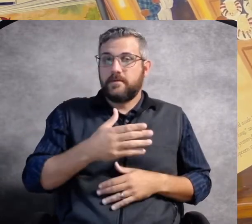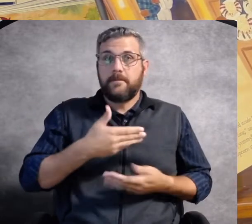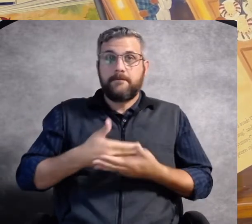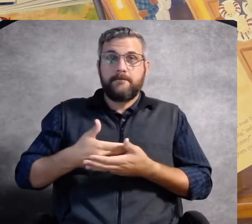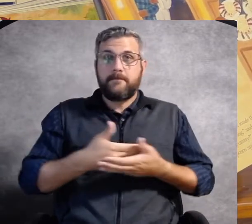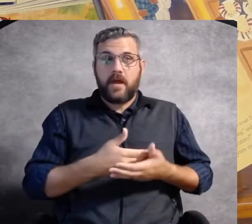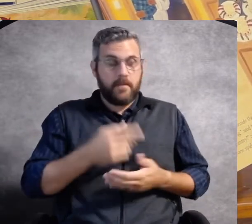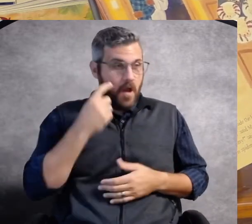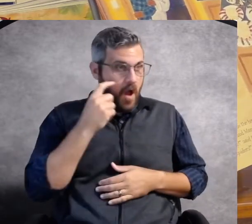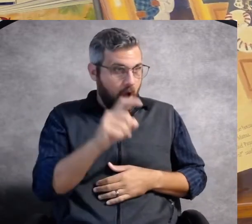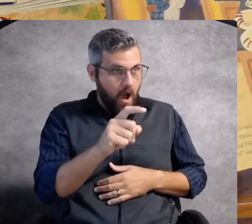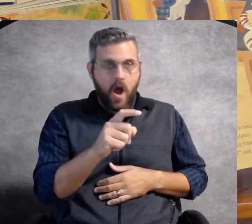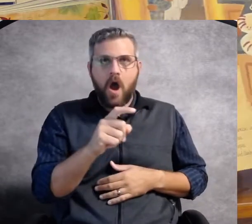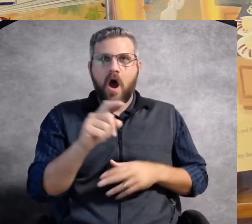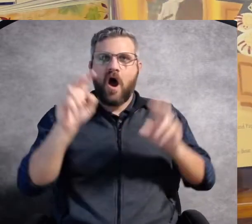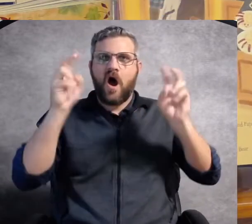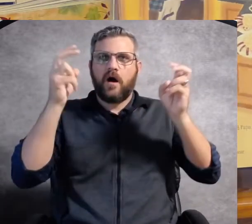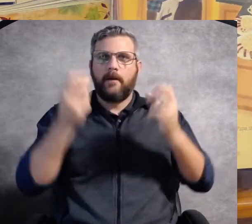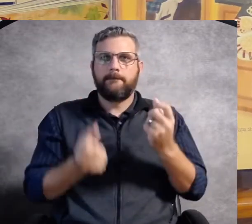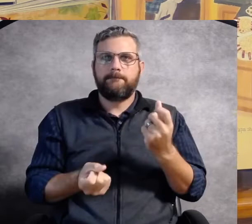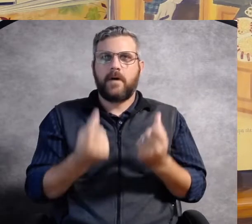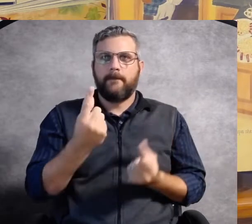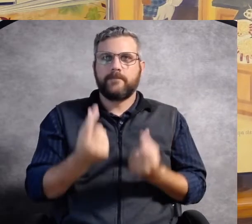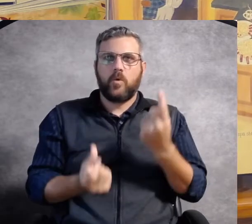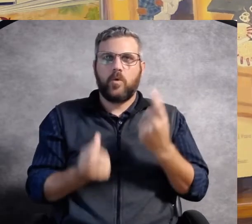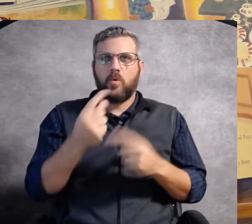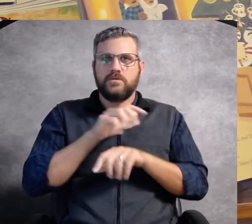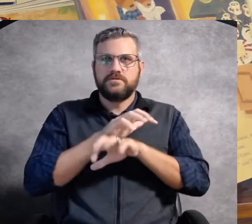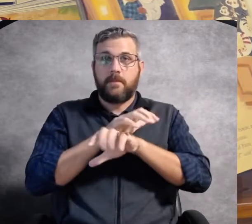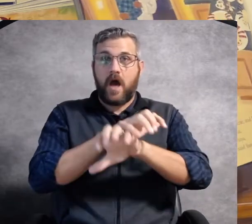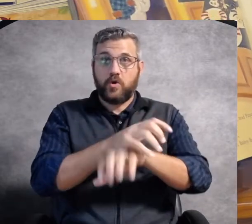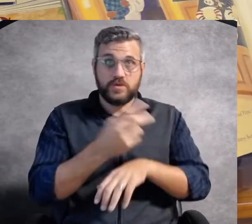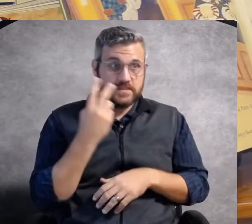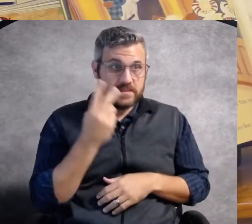popcorn spiders," said Baby Bear. Look at their spiders.